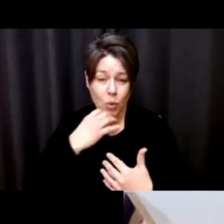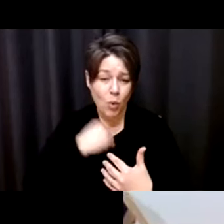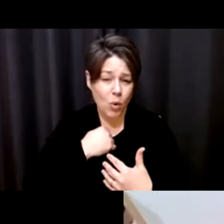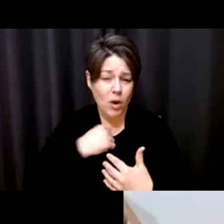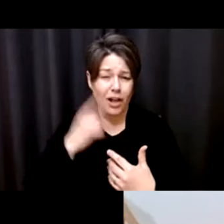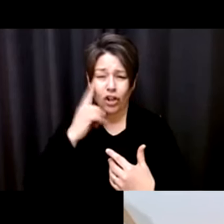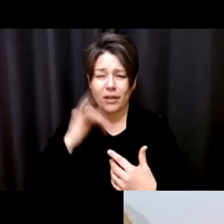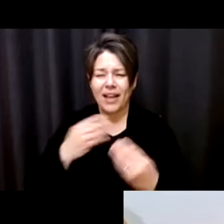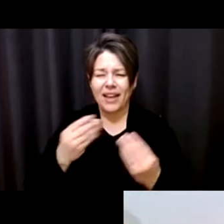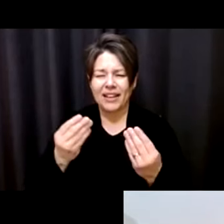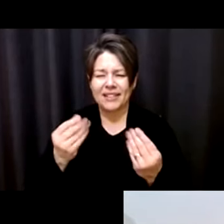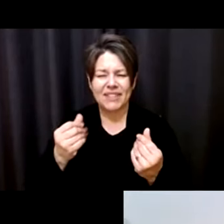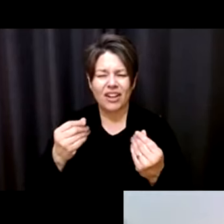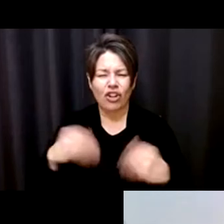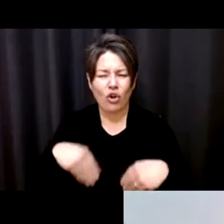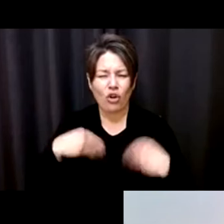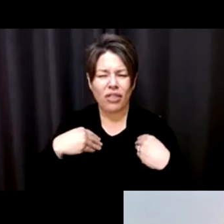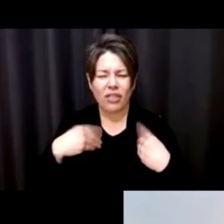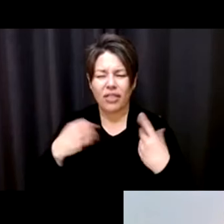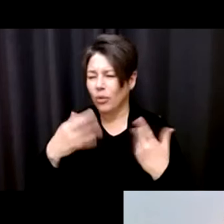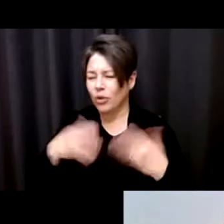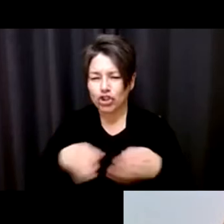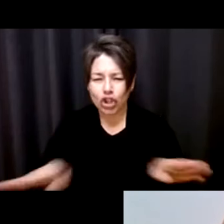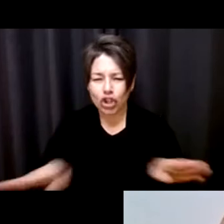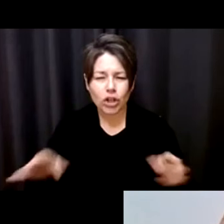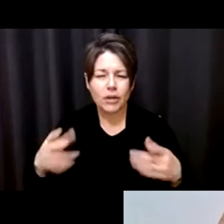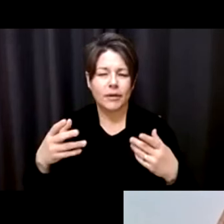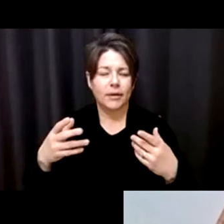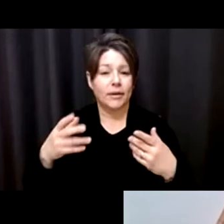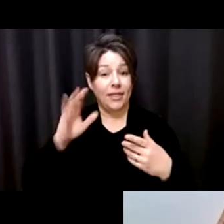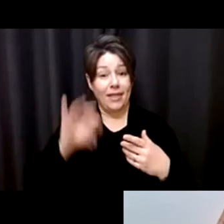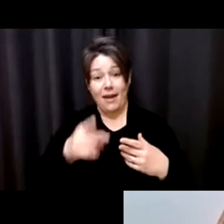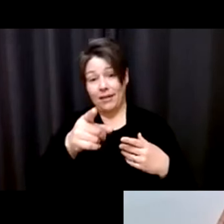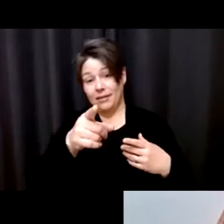textiles or skirts. Now that one,